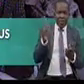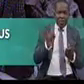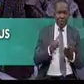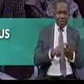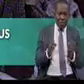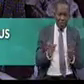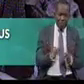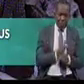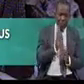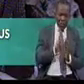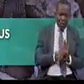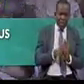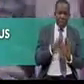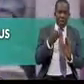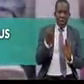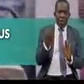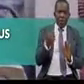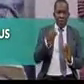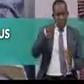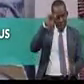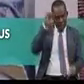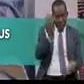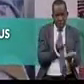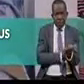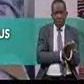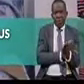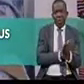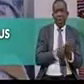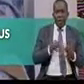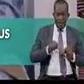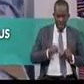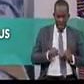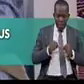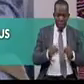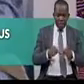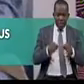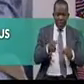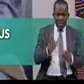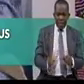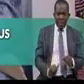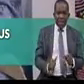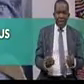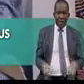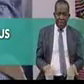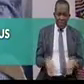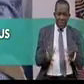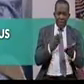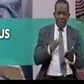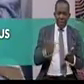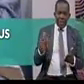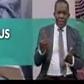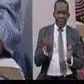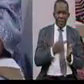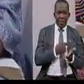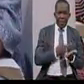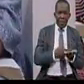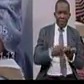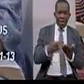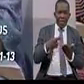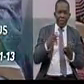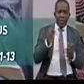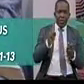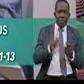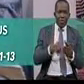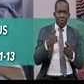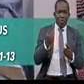the righteous to the fullness of the Son. Ephesians chapter 4. In Ephesians